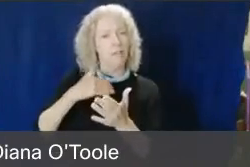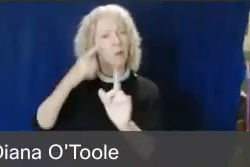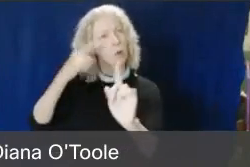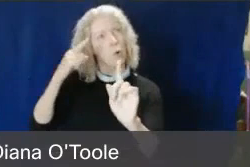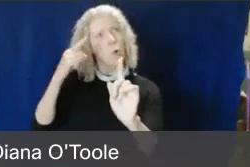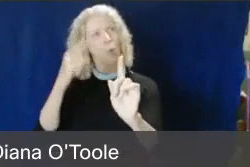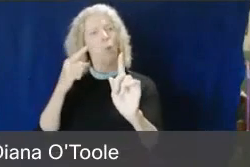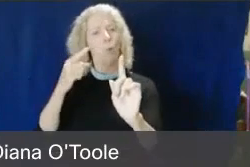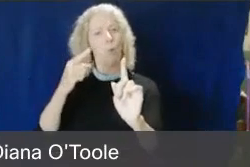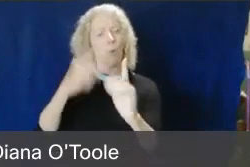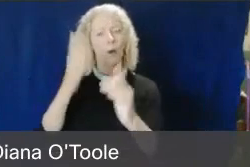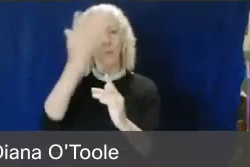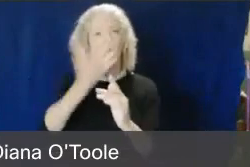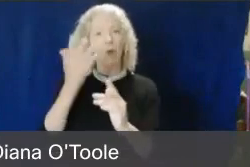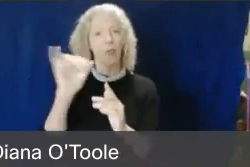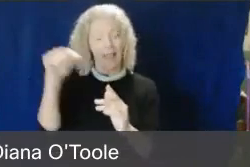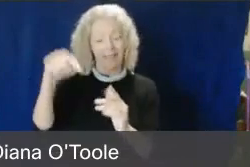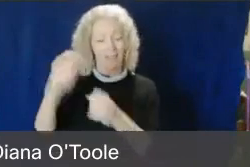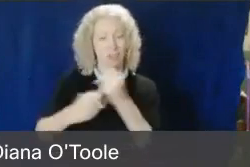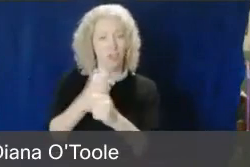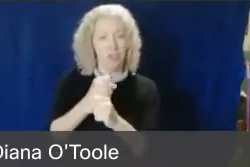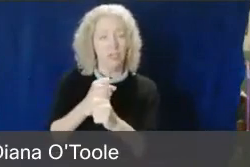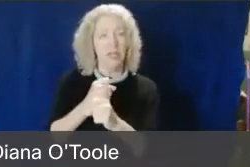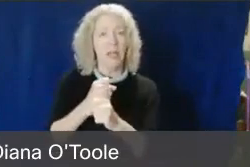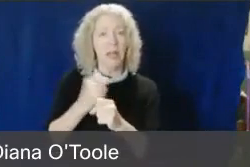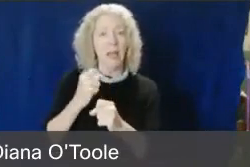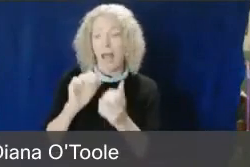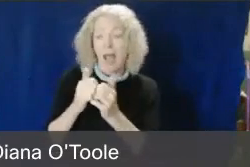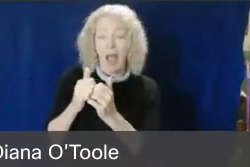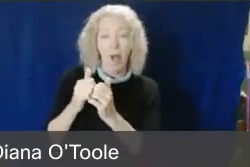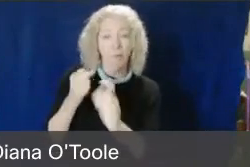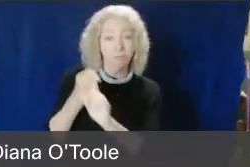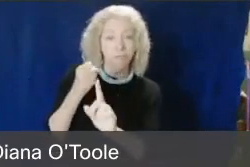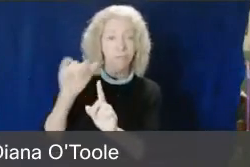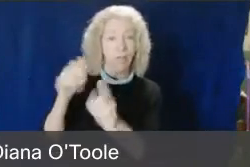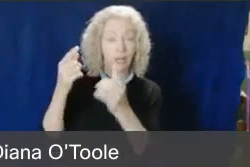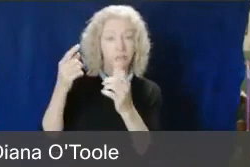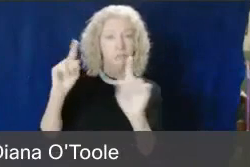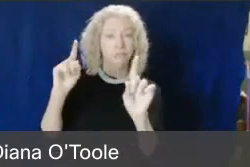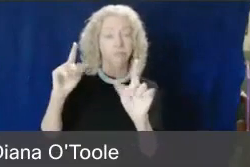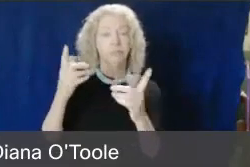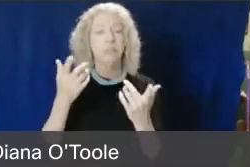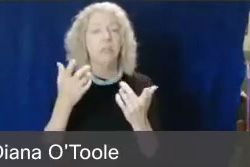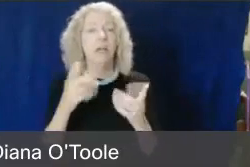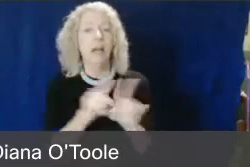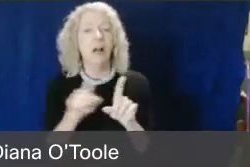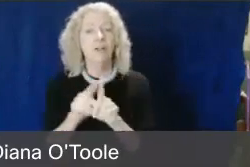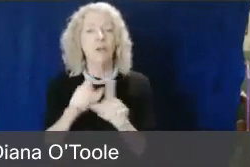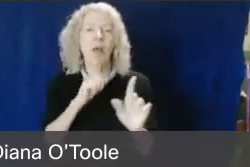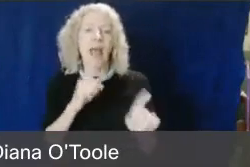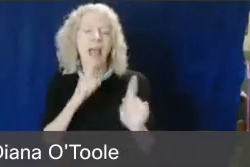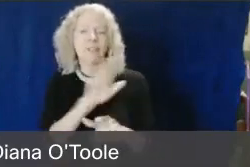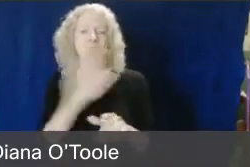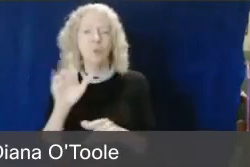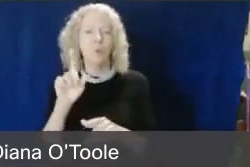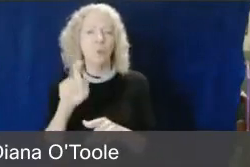will look like this year and how we'll achieve it, but also to answer your questions and to inform you well. And so if you want to jump